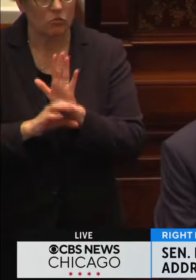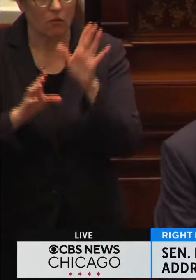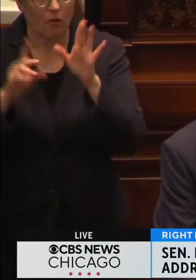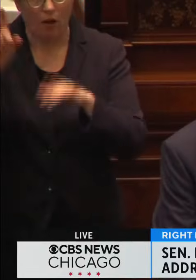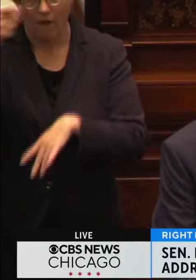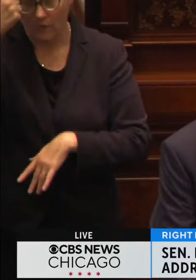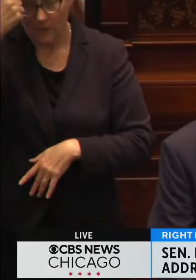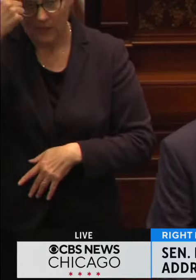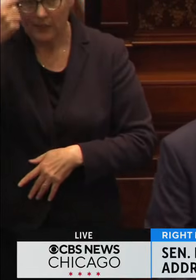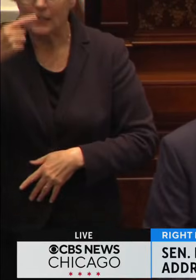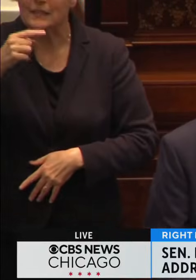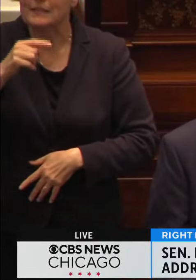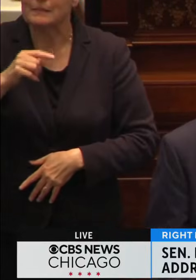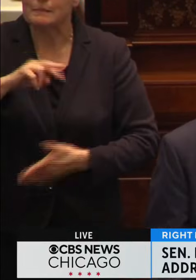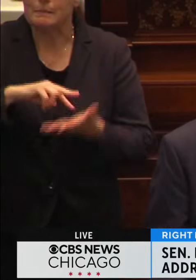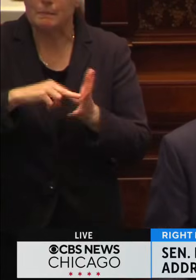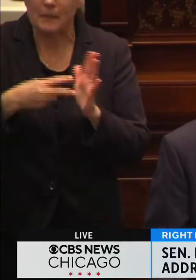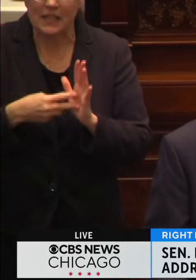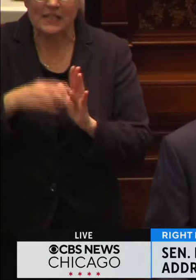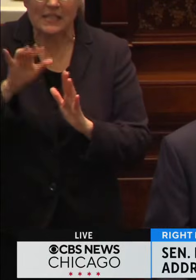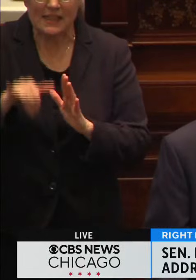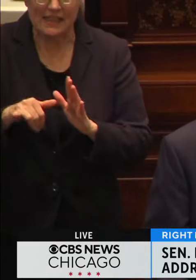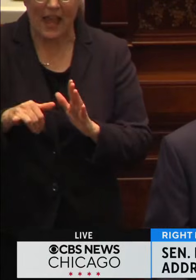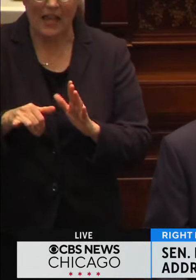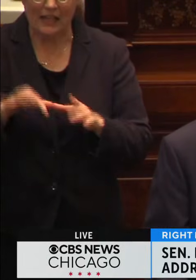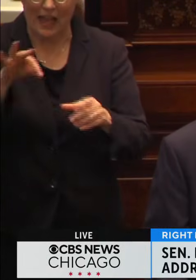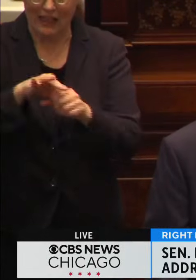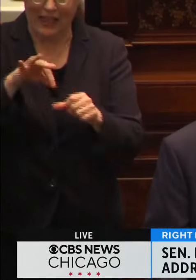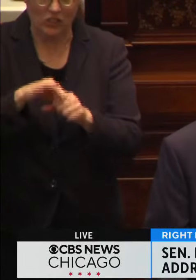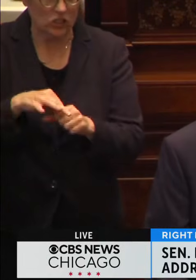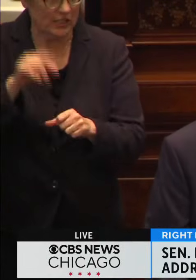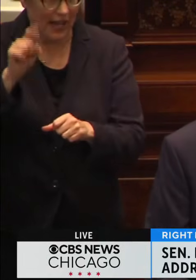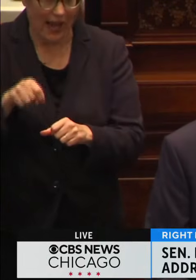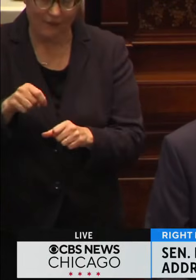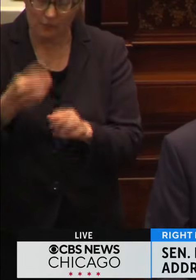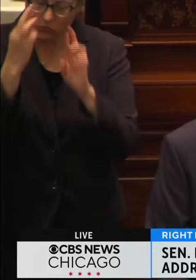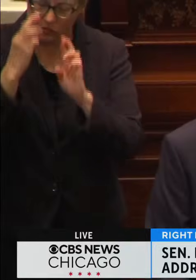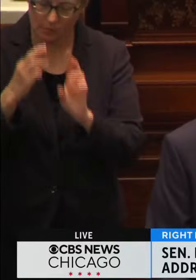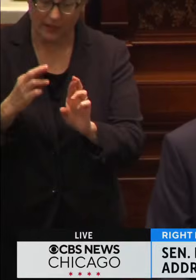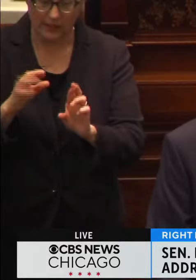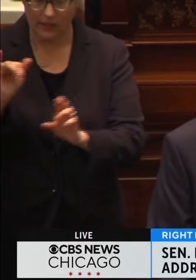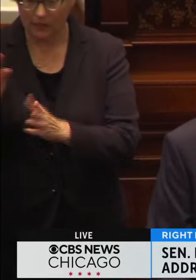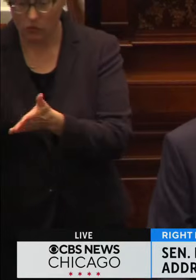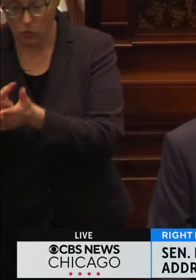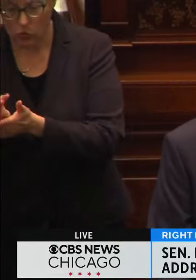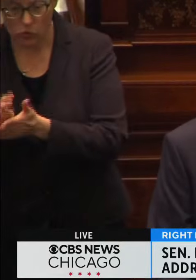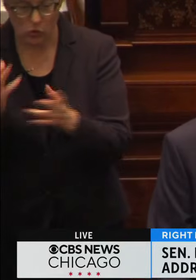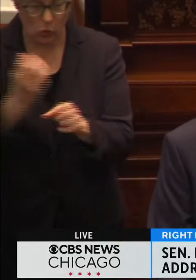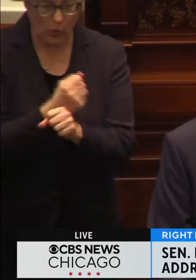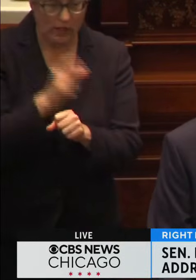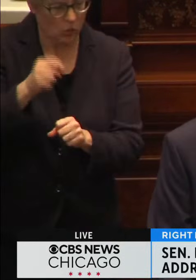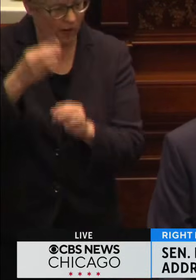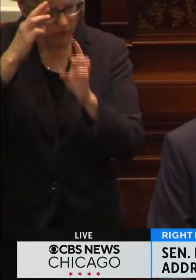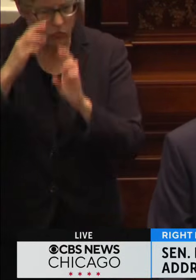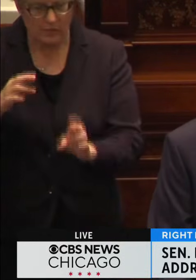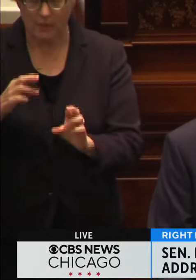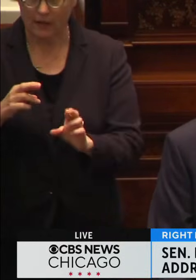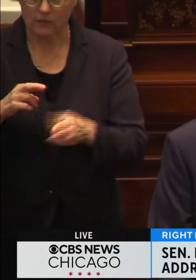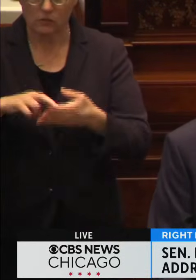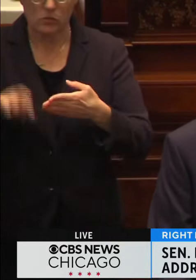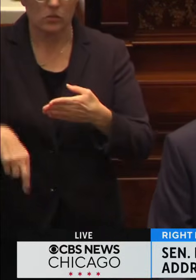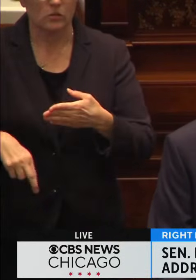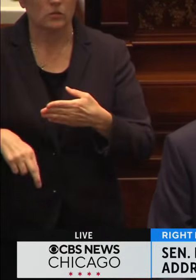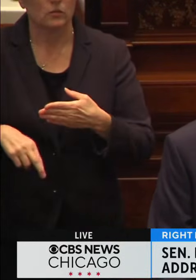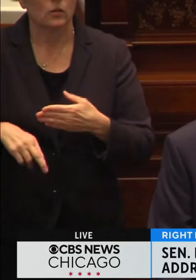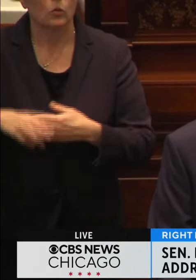integrity of elections, that losers will accept results. Since John Adams succeeded President